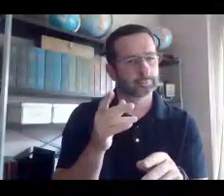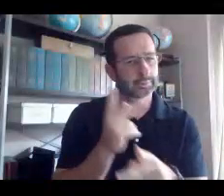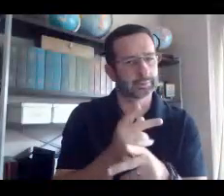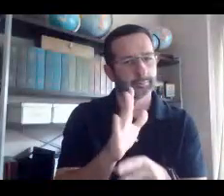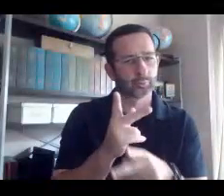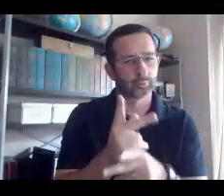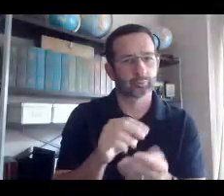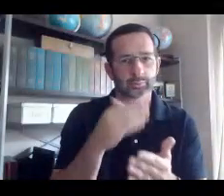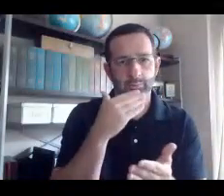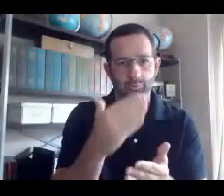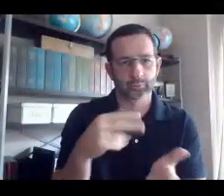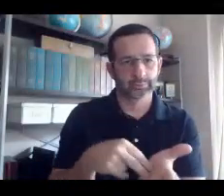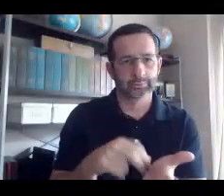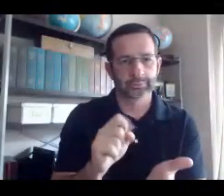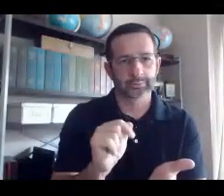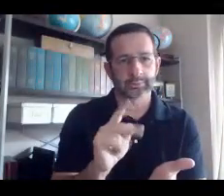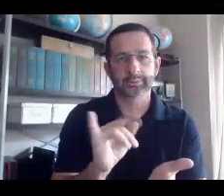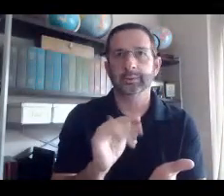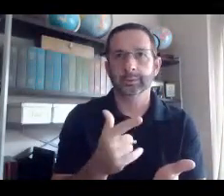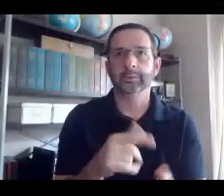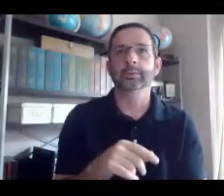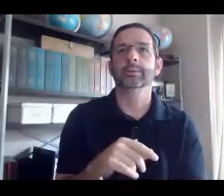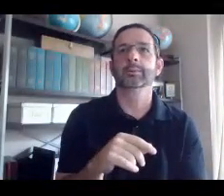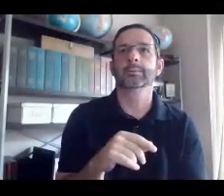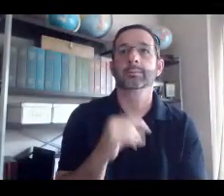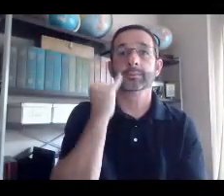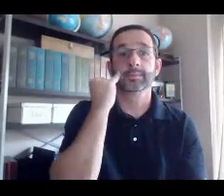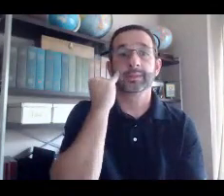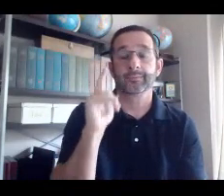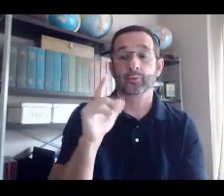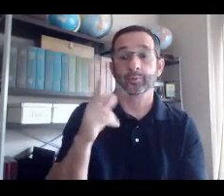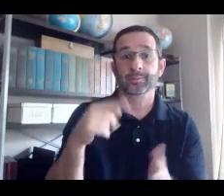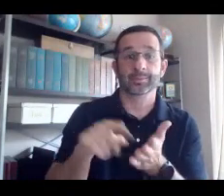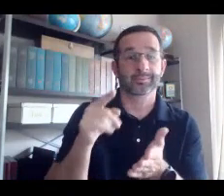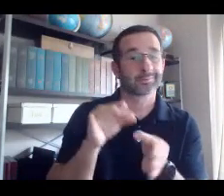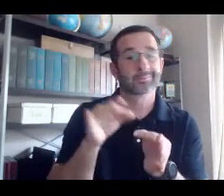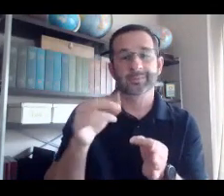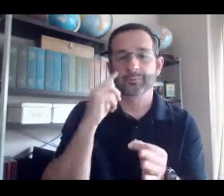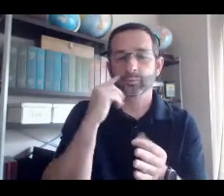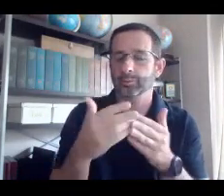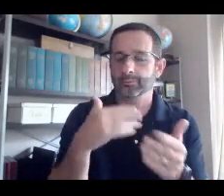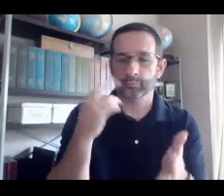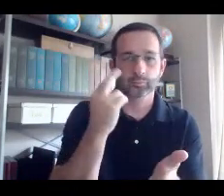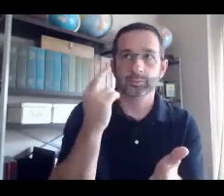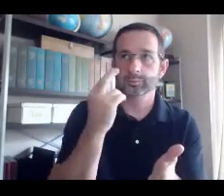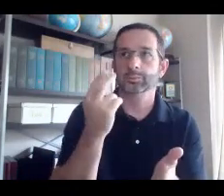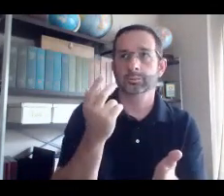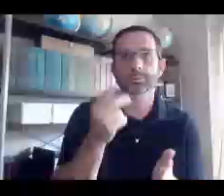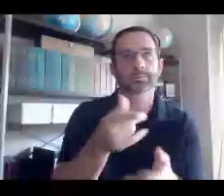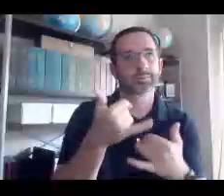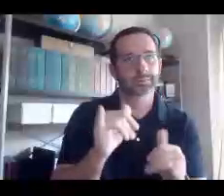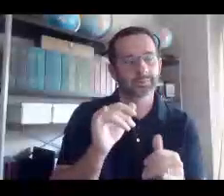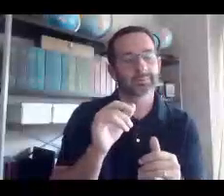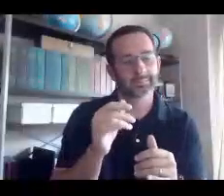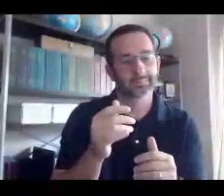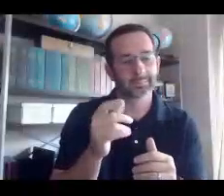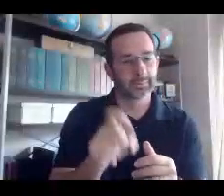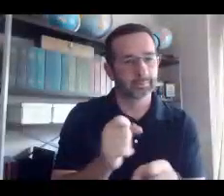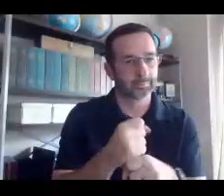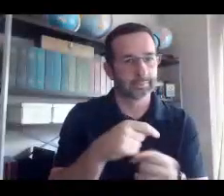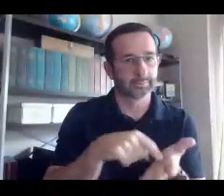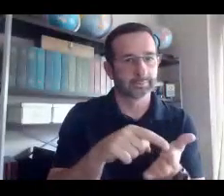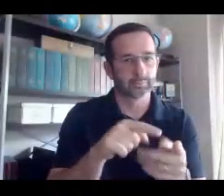Okay. Also, please ensure that you continue checking your loans. If